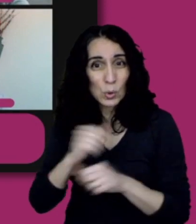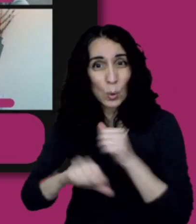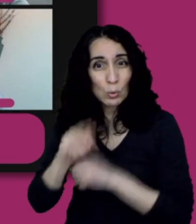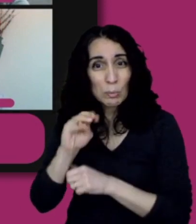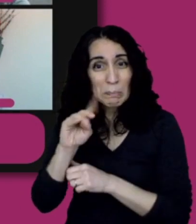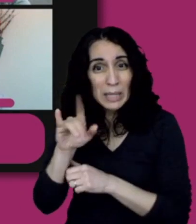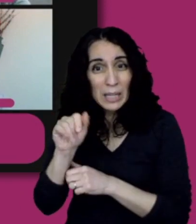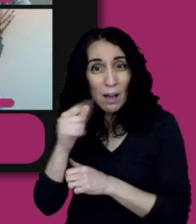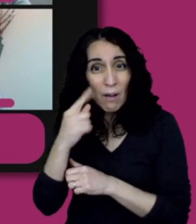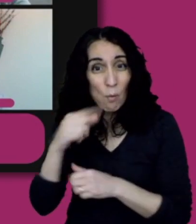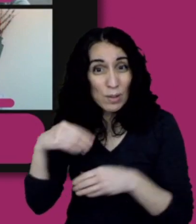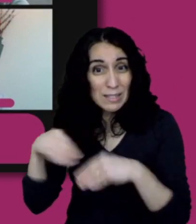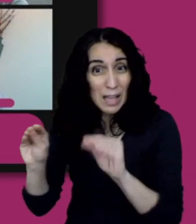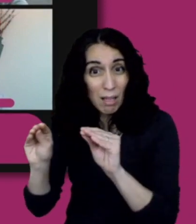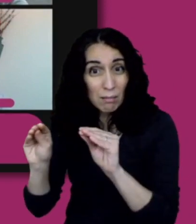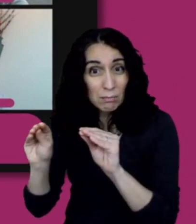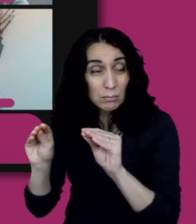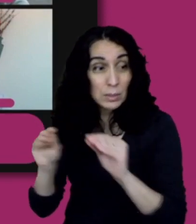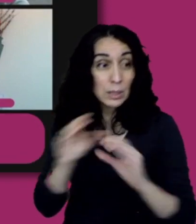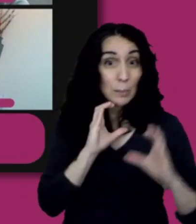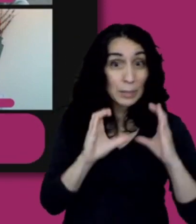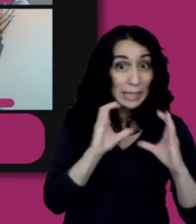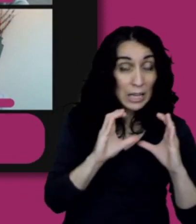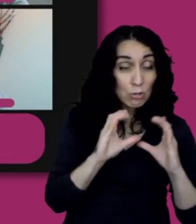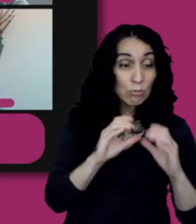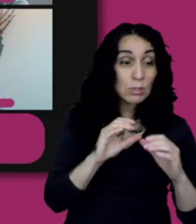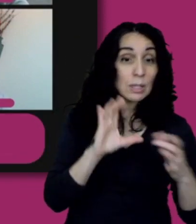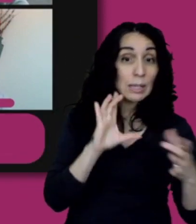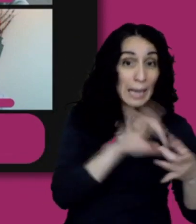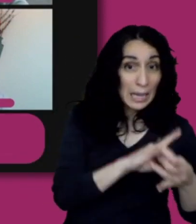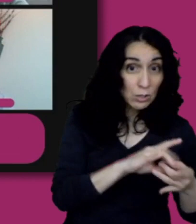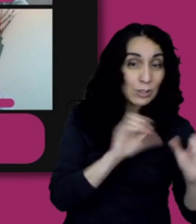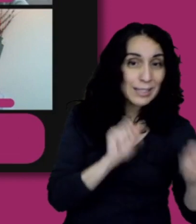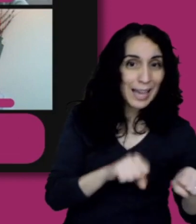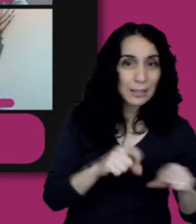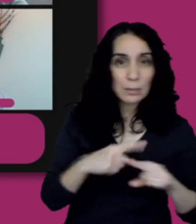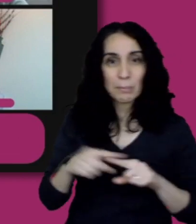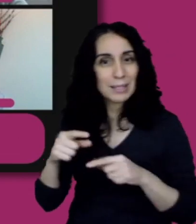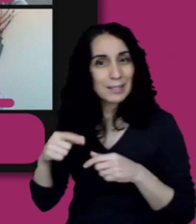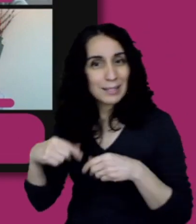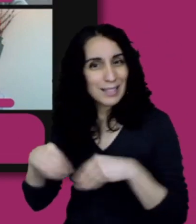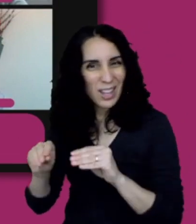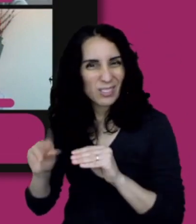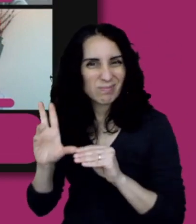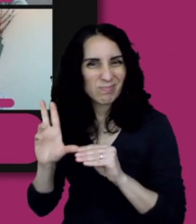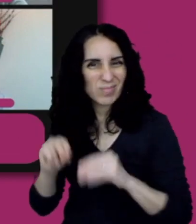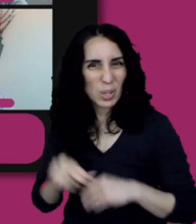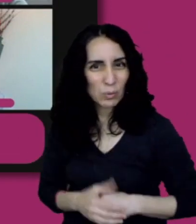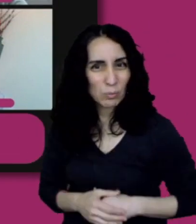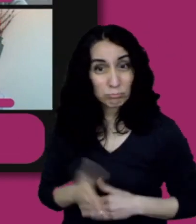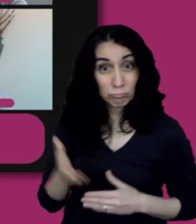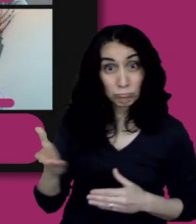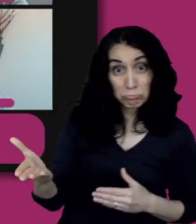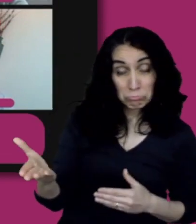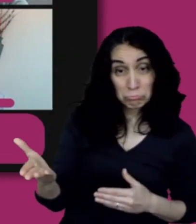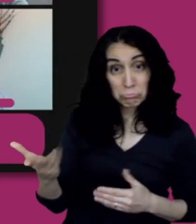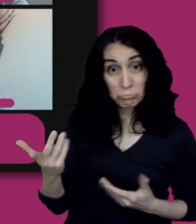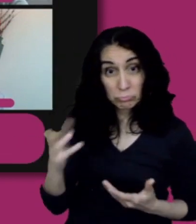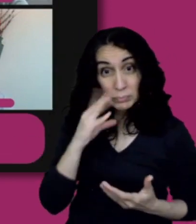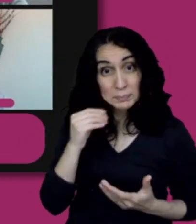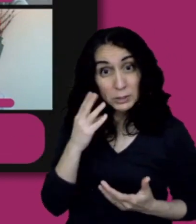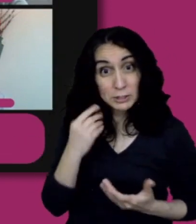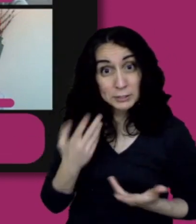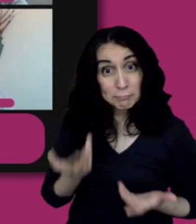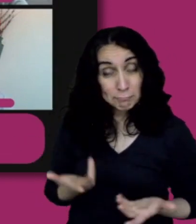you can drive sales through social media. We found you can drive communication and connection, but not sales. That's just our experience. What